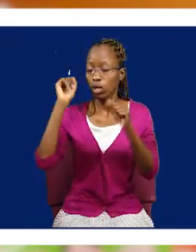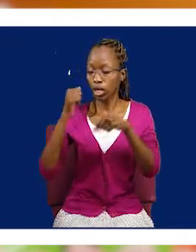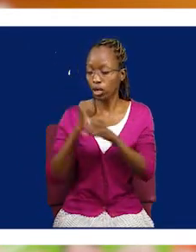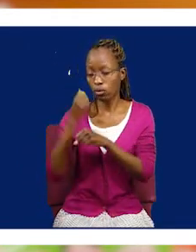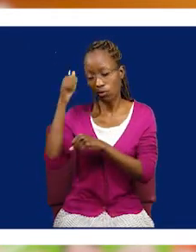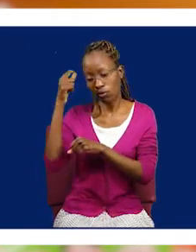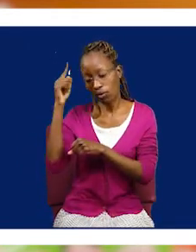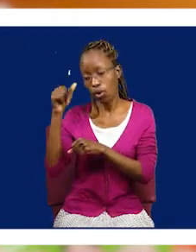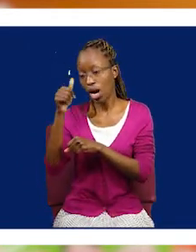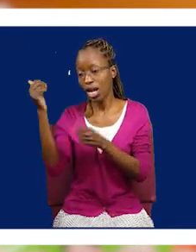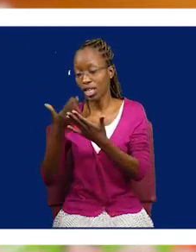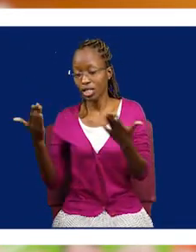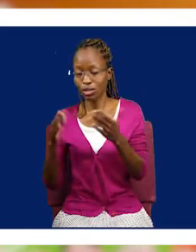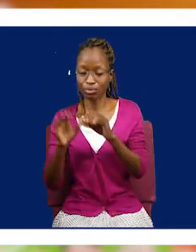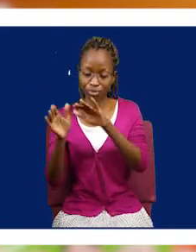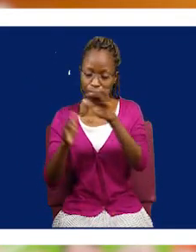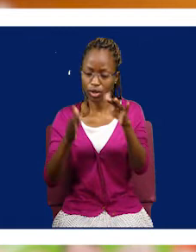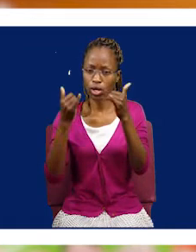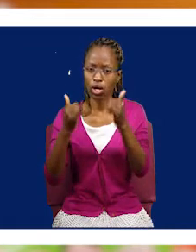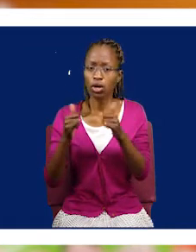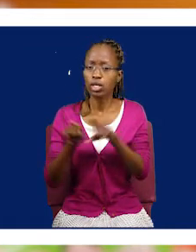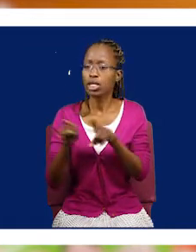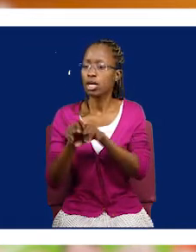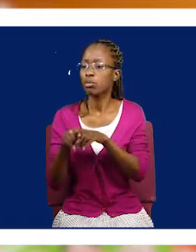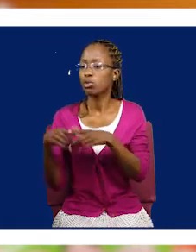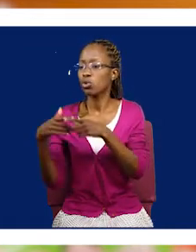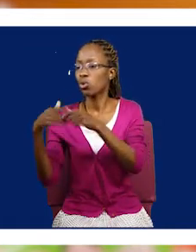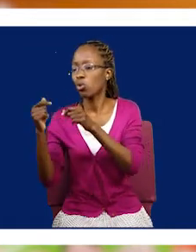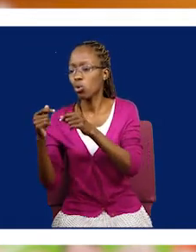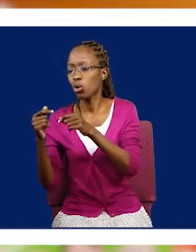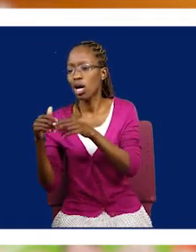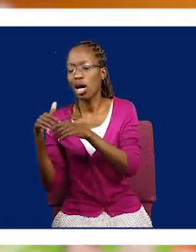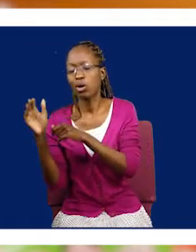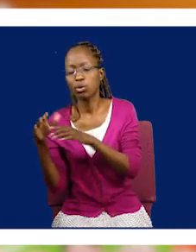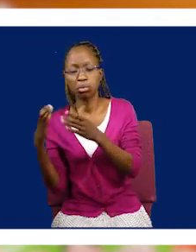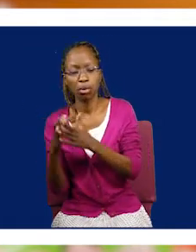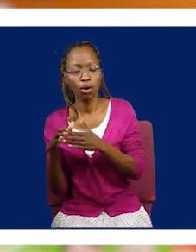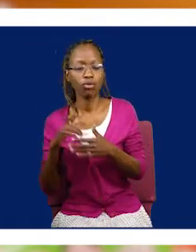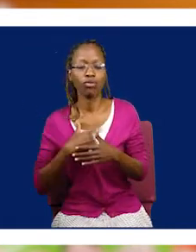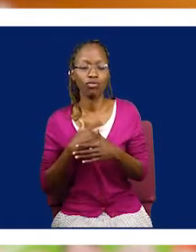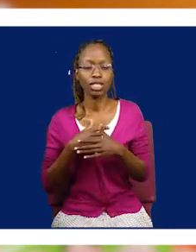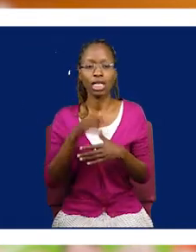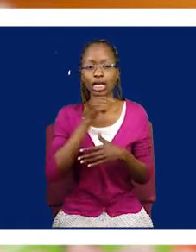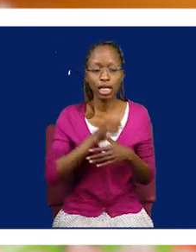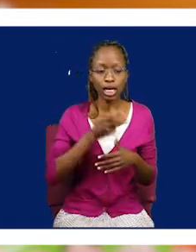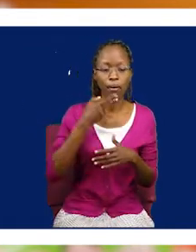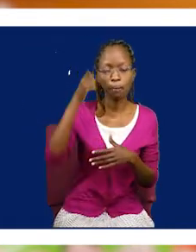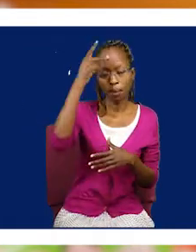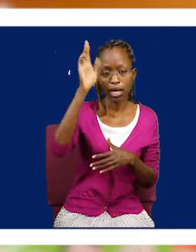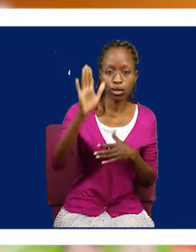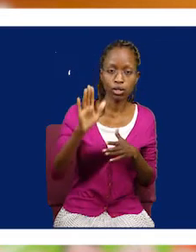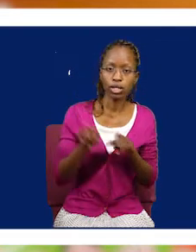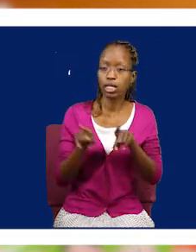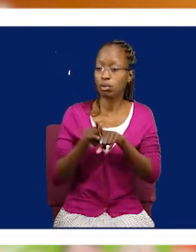out in your life, as you go to class, as you go visit your grandma, your grandpa,